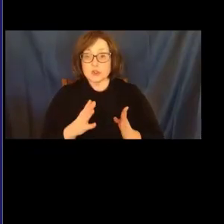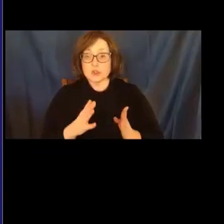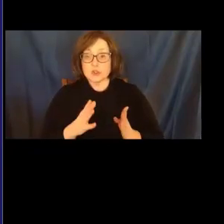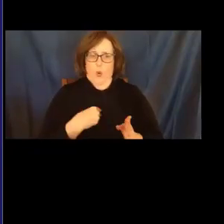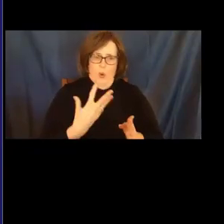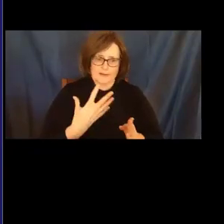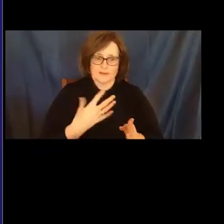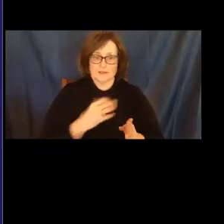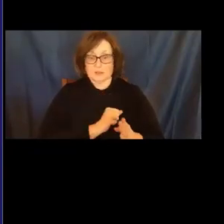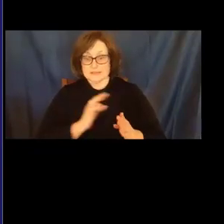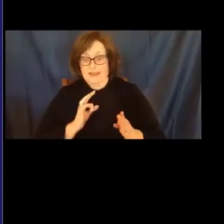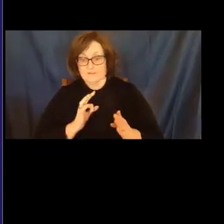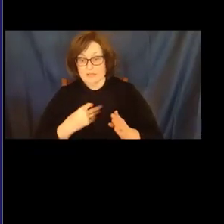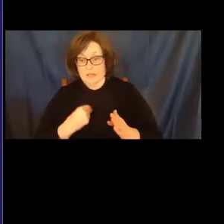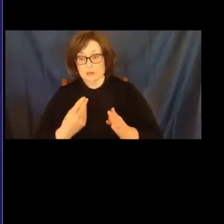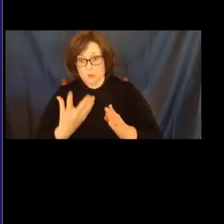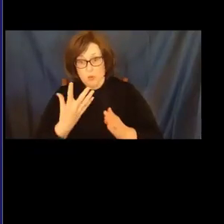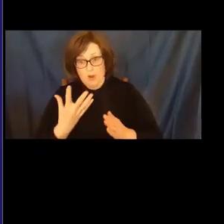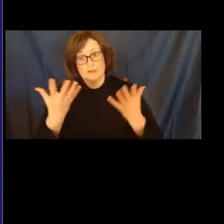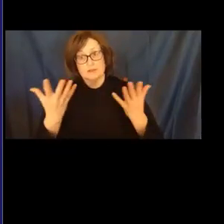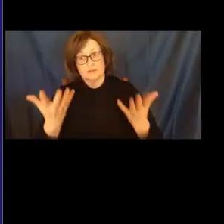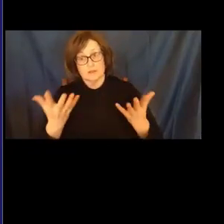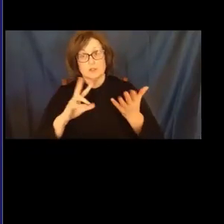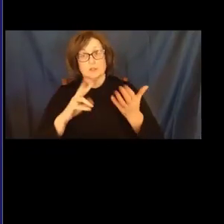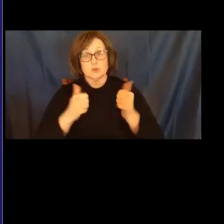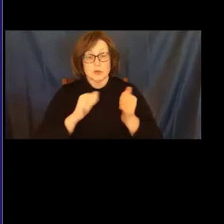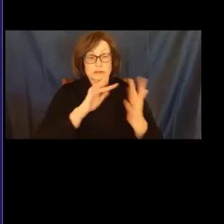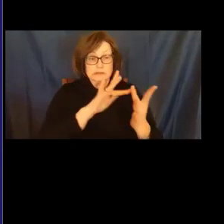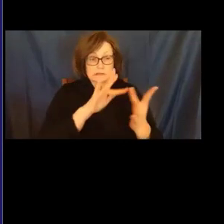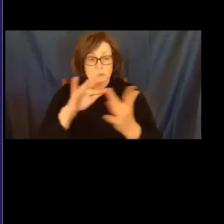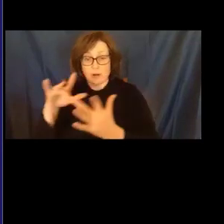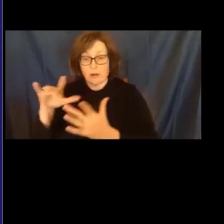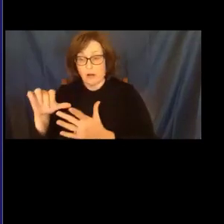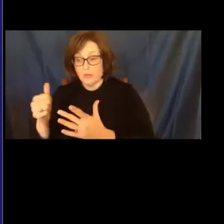experiencing discomfort and reaching out to communities across difference.